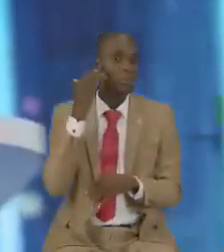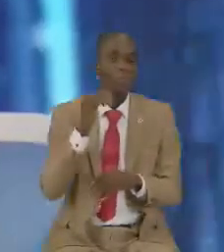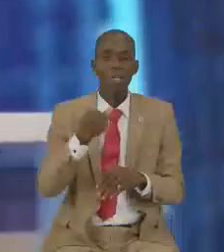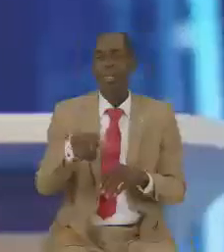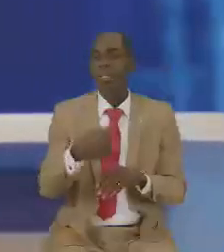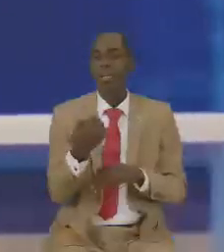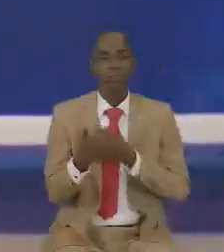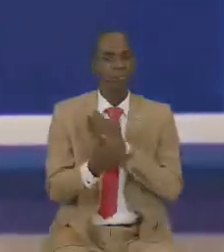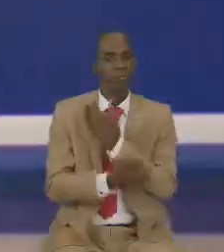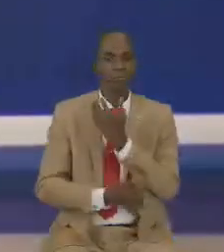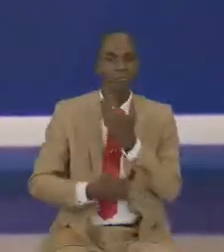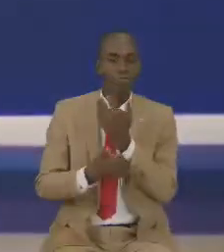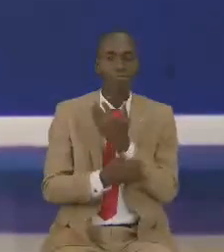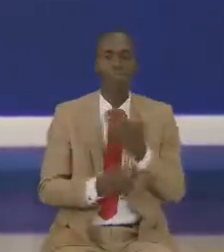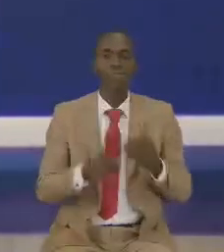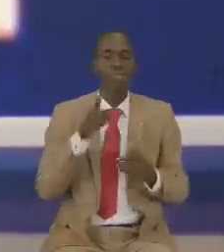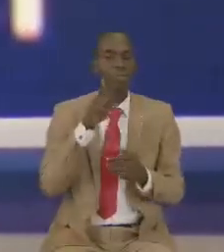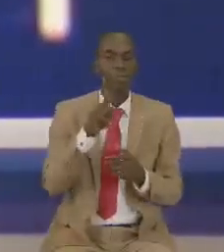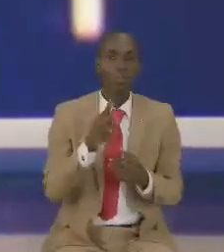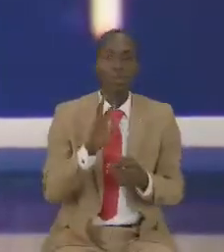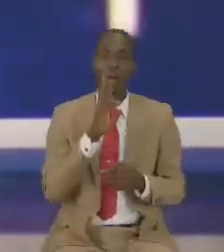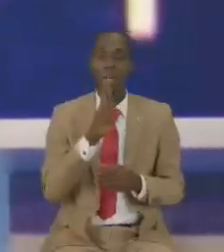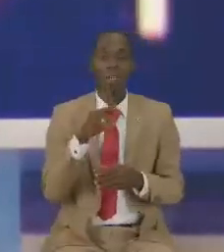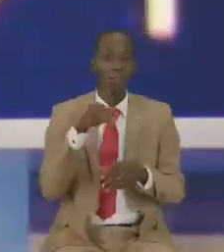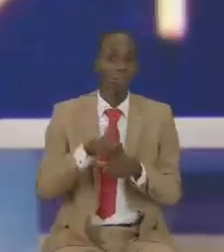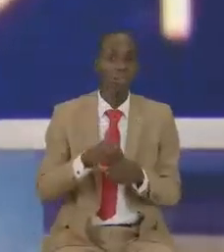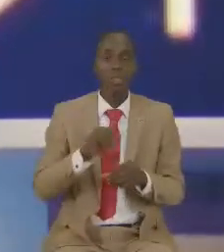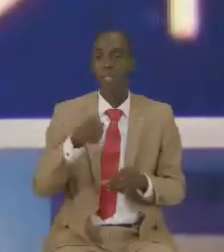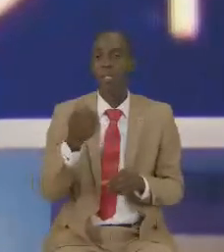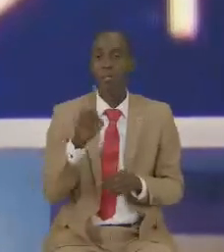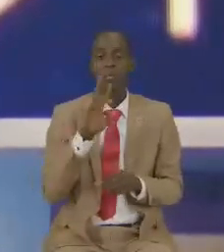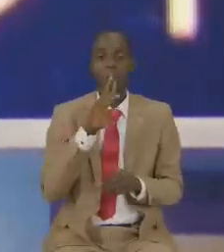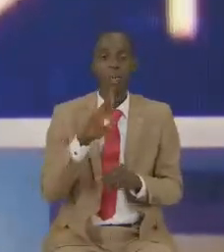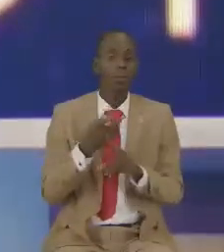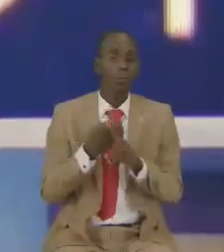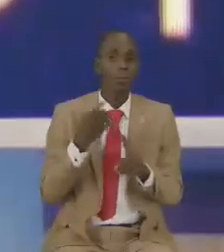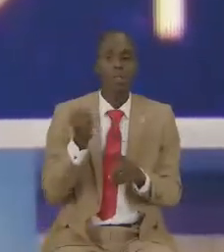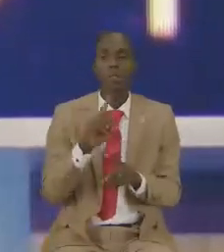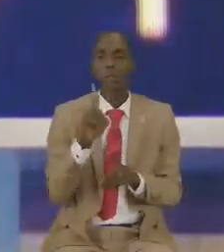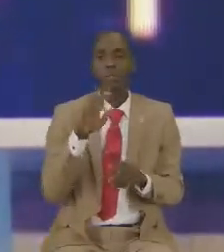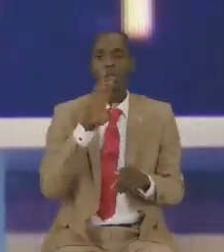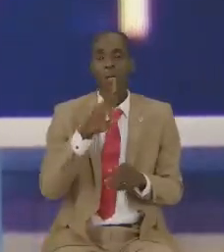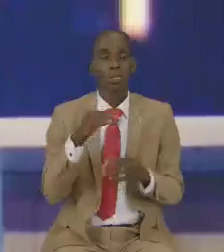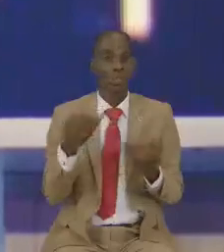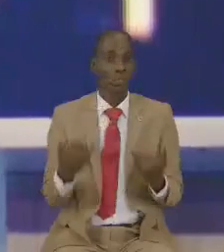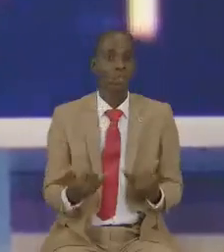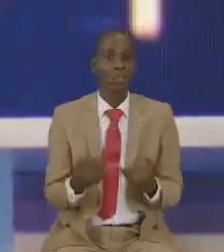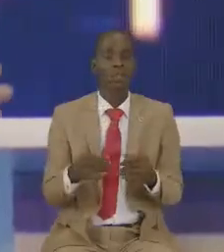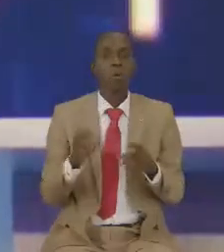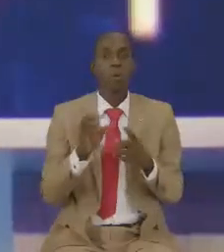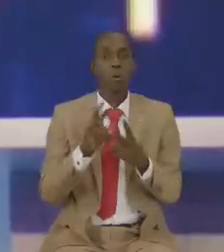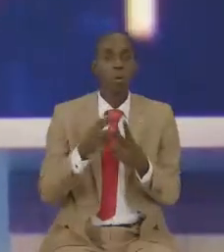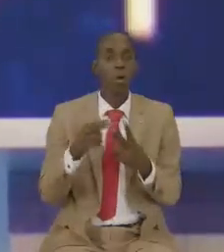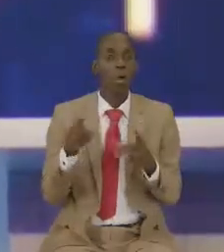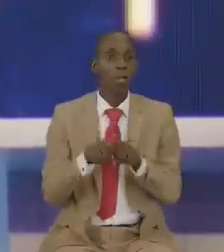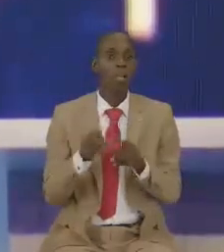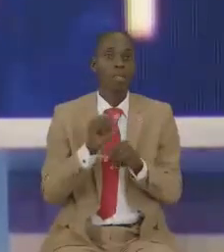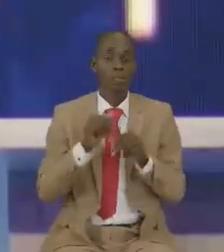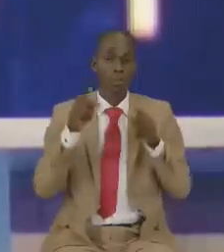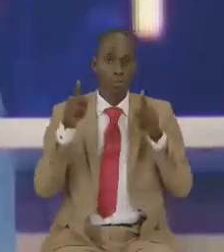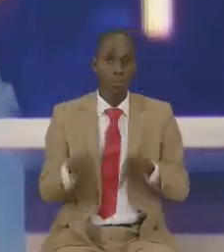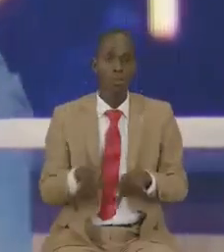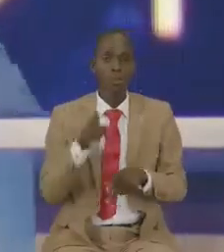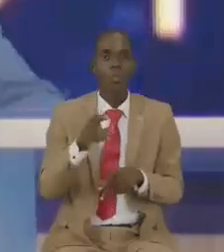continent you are, any country you are, any congregation you are now, or as an individual you are linking